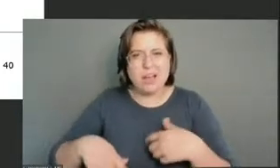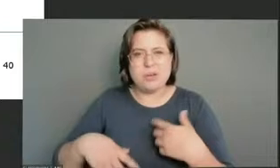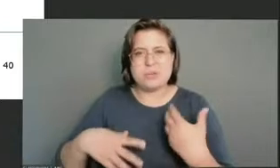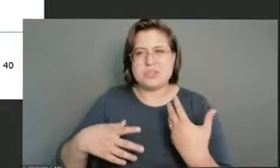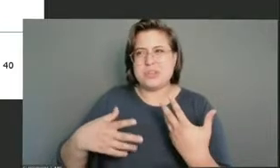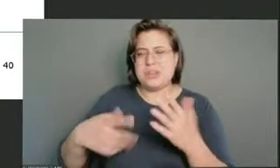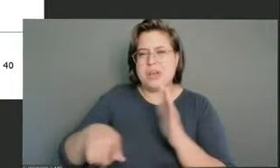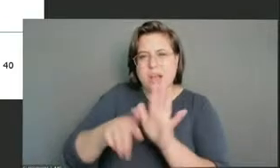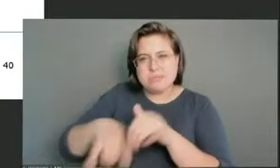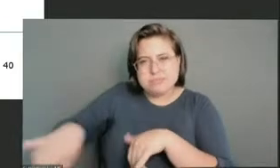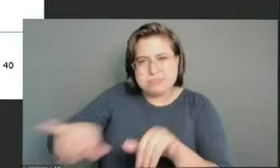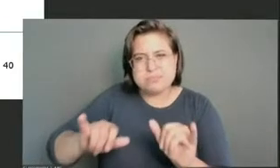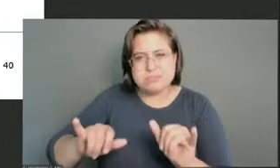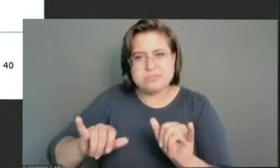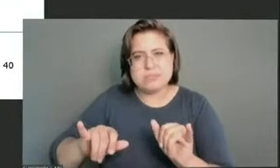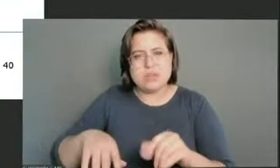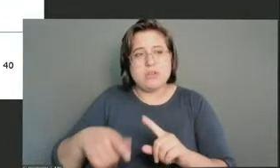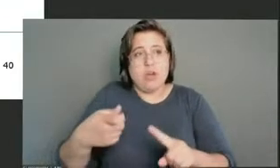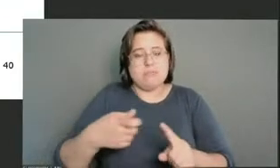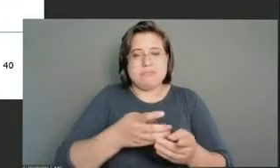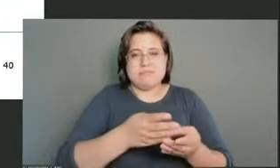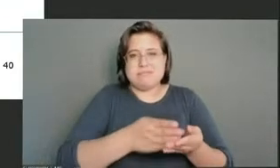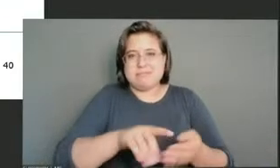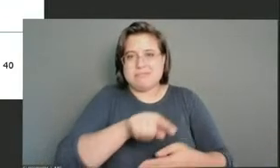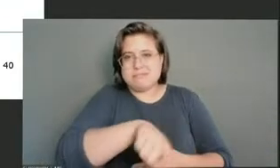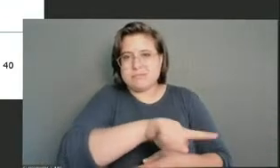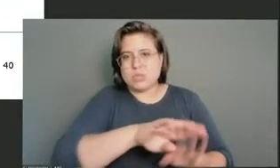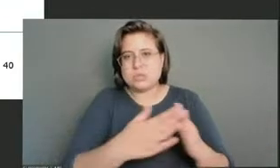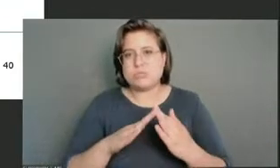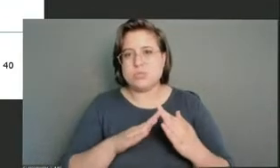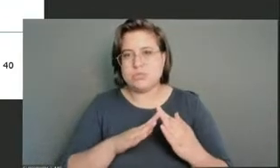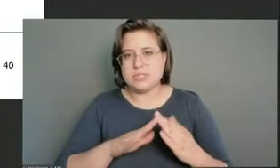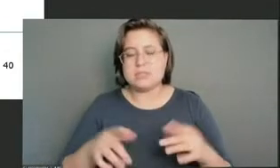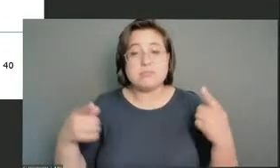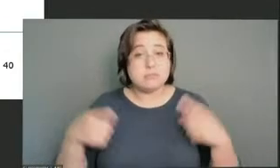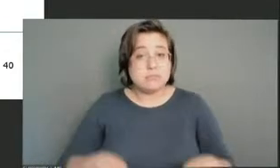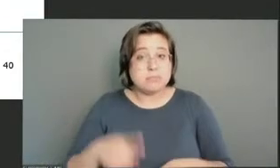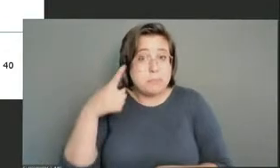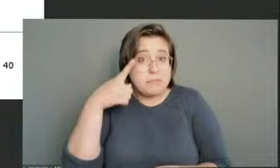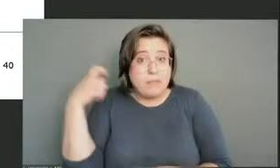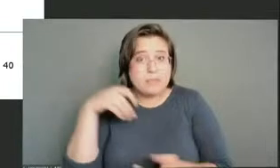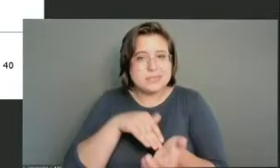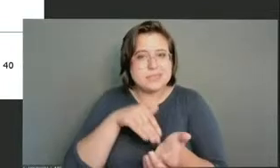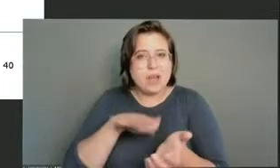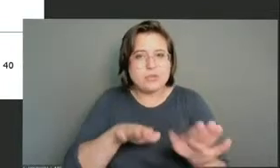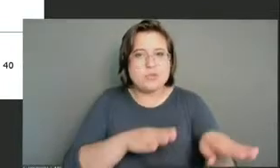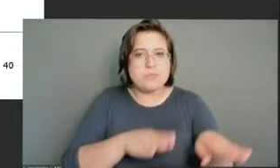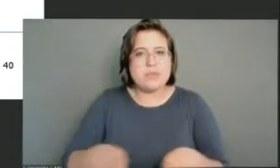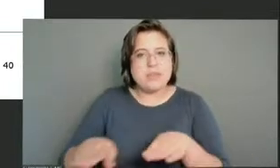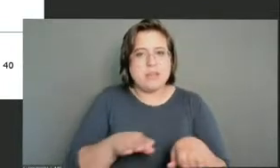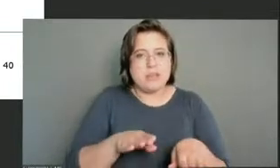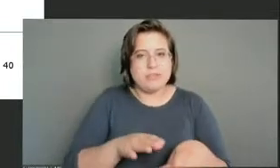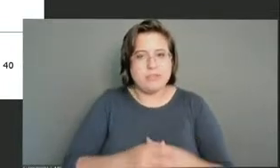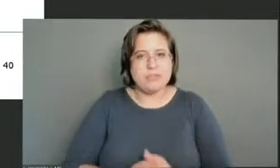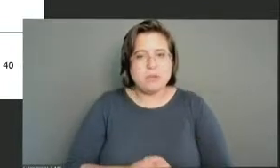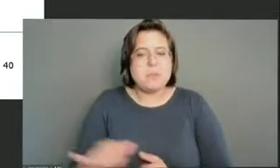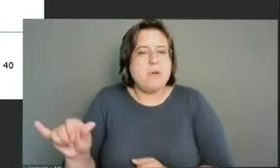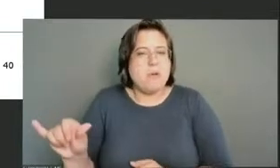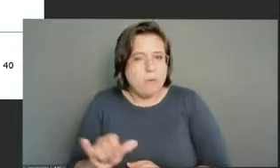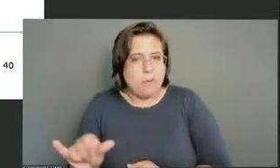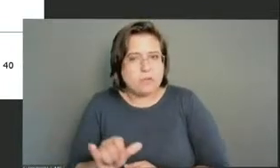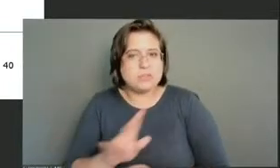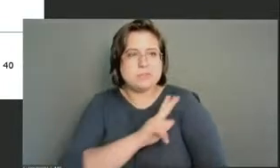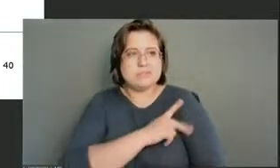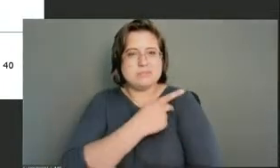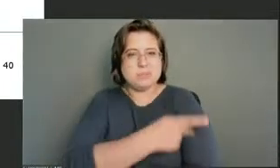and minoritized communities. And this is occurring because of provider behavior, but it's also experienced by the